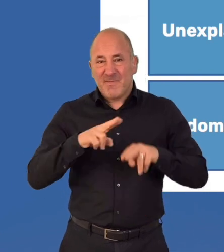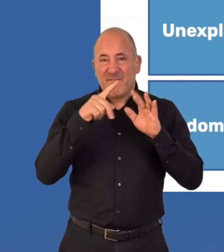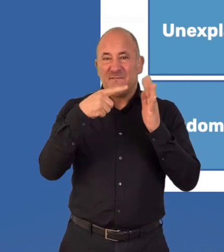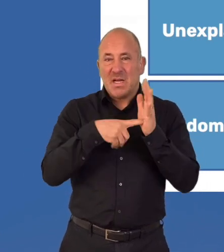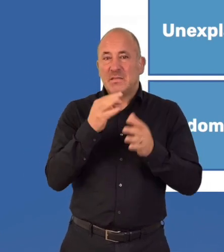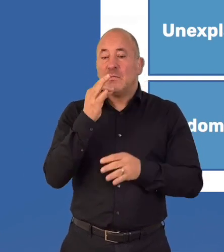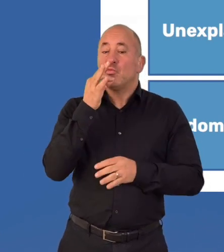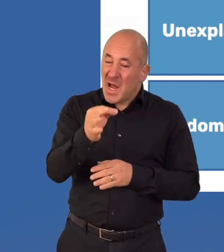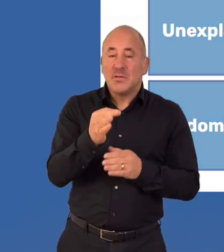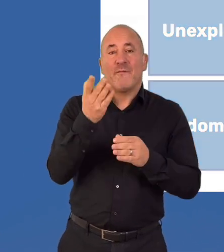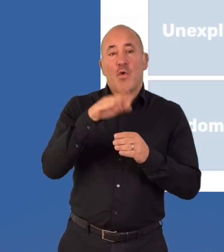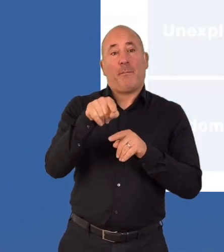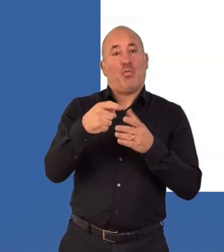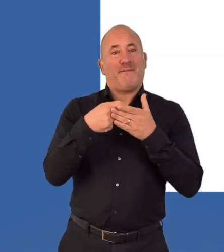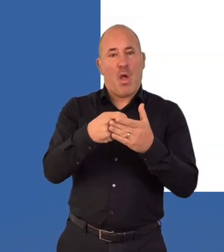of referral.